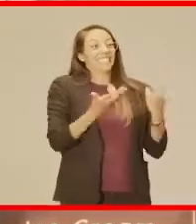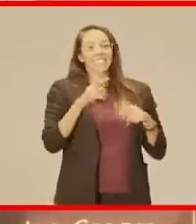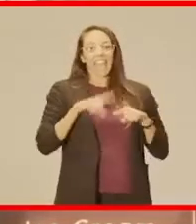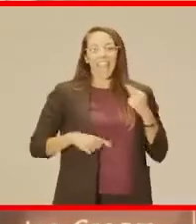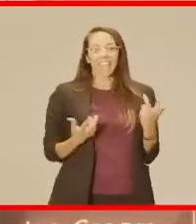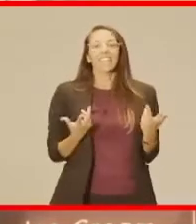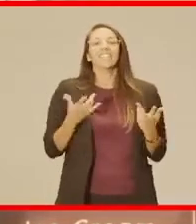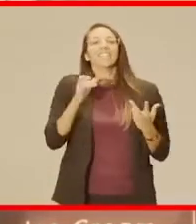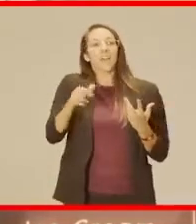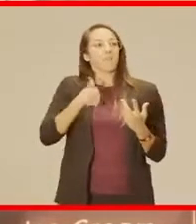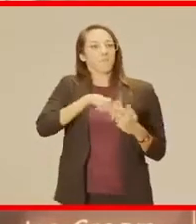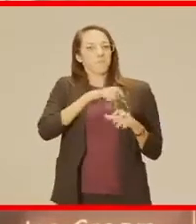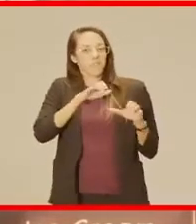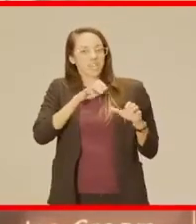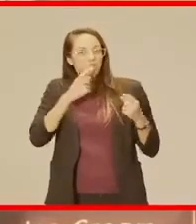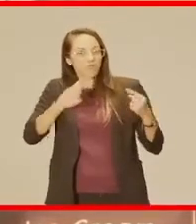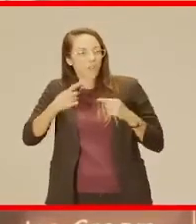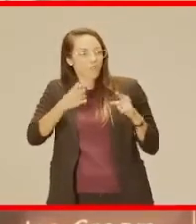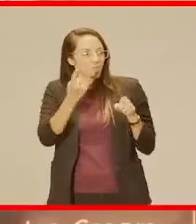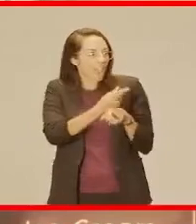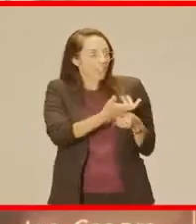romantic relationships.